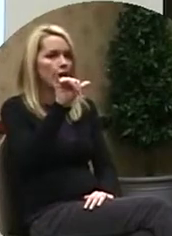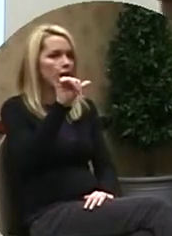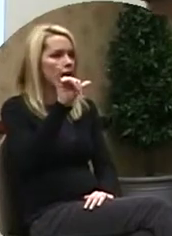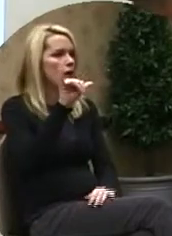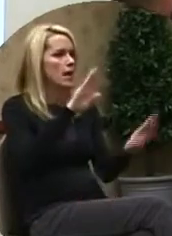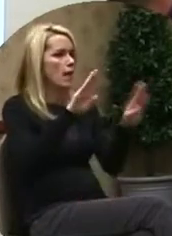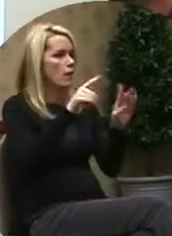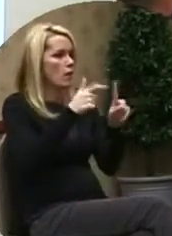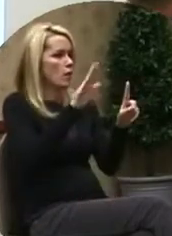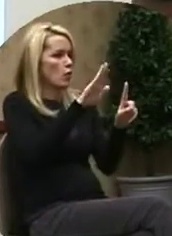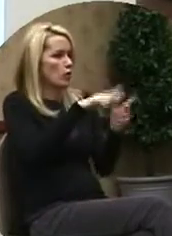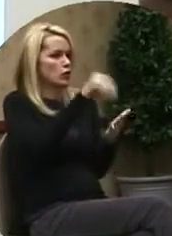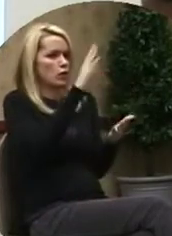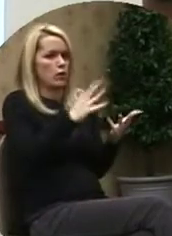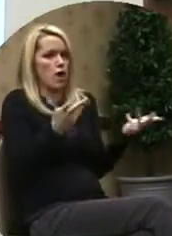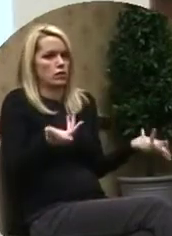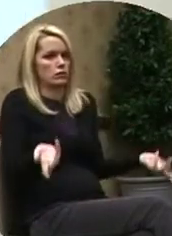your students.